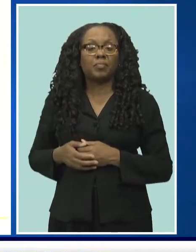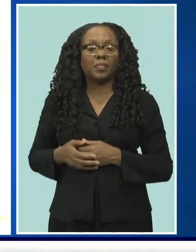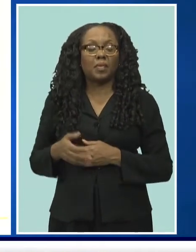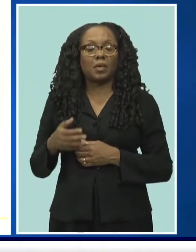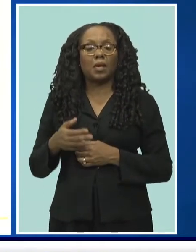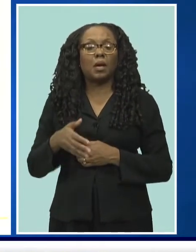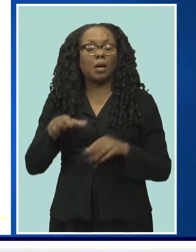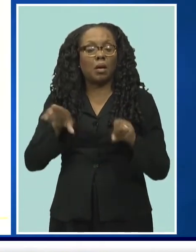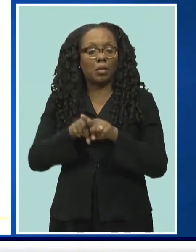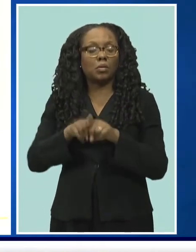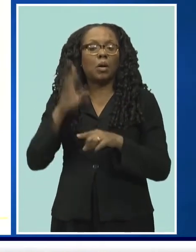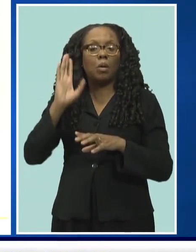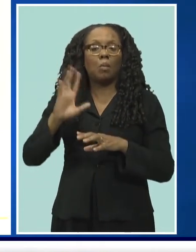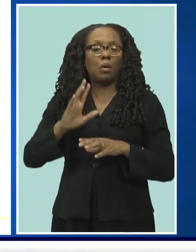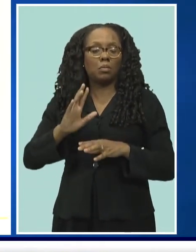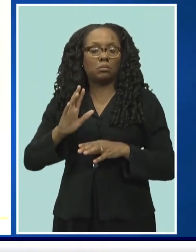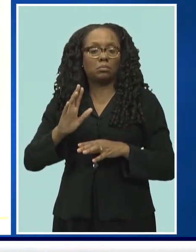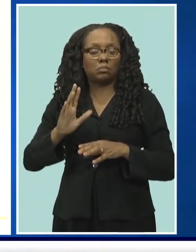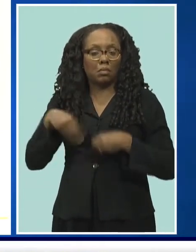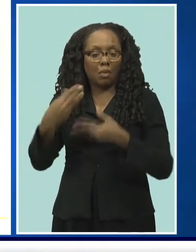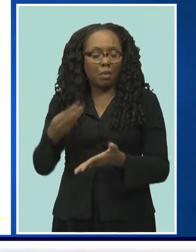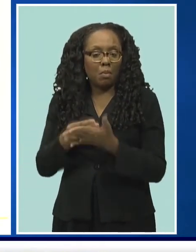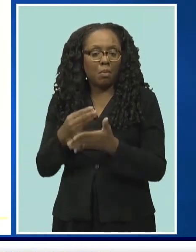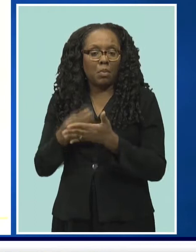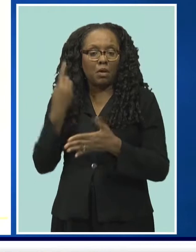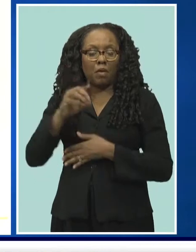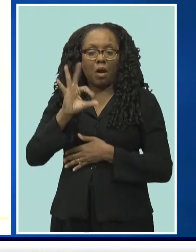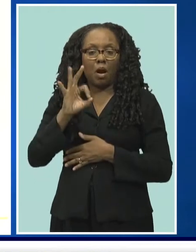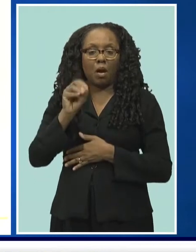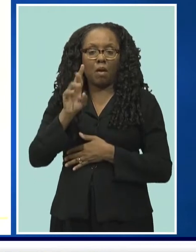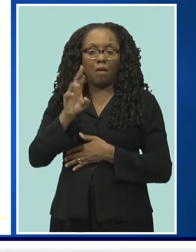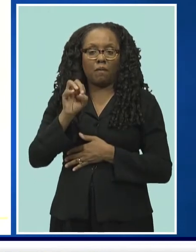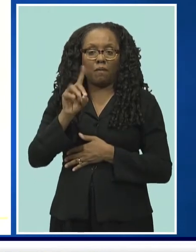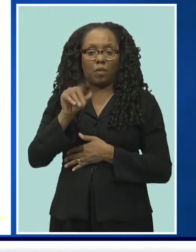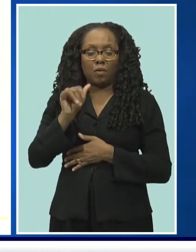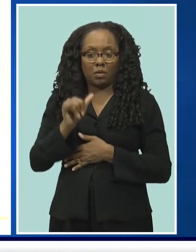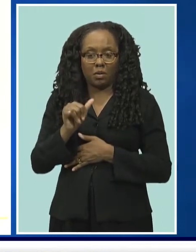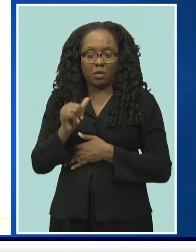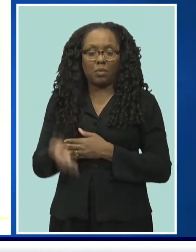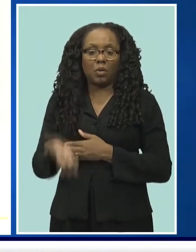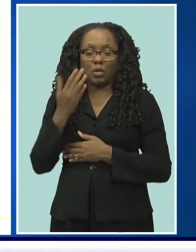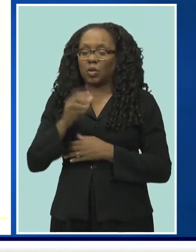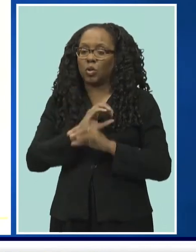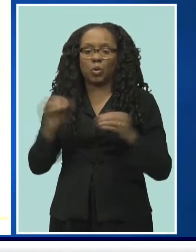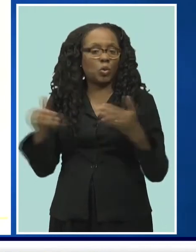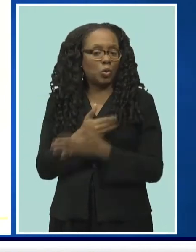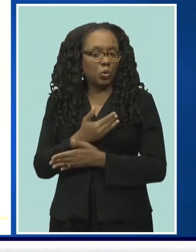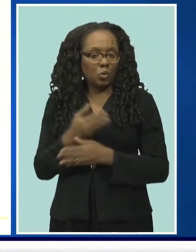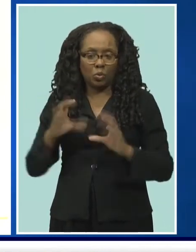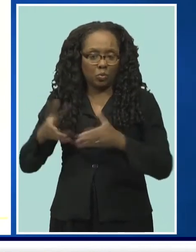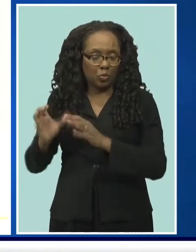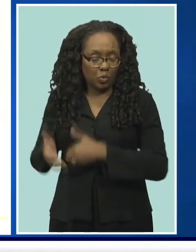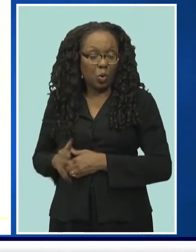ever, a subvention for 4-Day Morning bands. No new bands will be accommodated this year, so only veteran bands